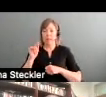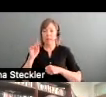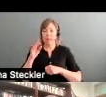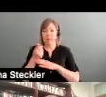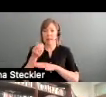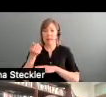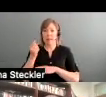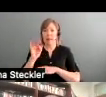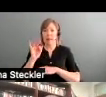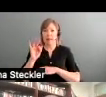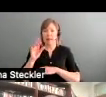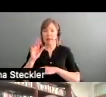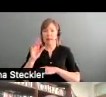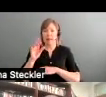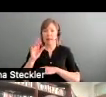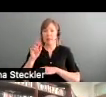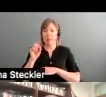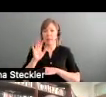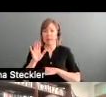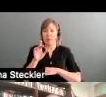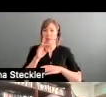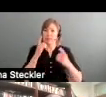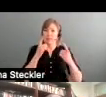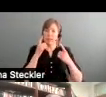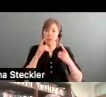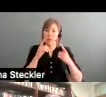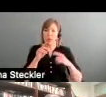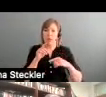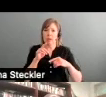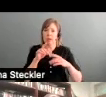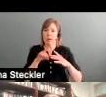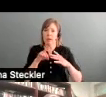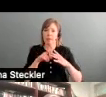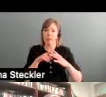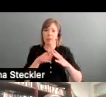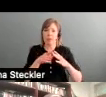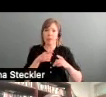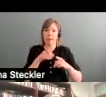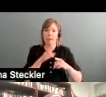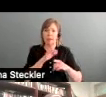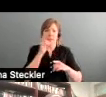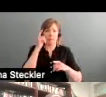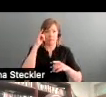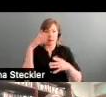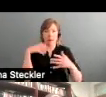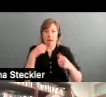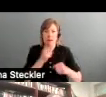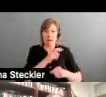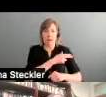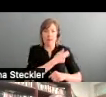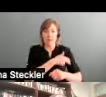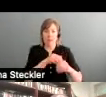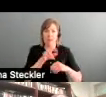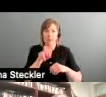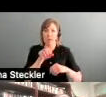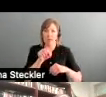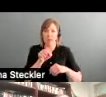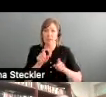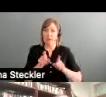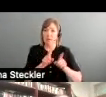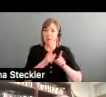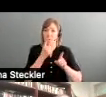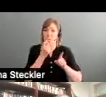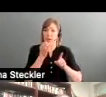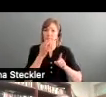it is really considered a preeminent mental hospital in the United States. It was also